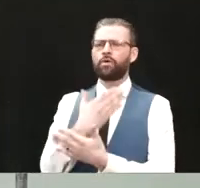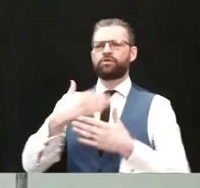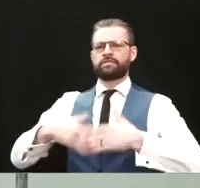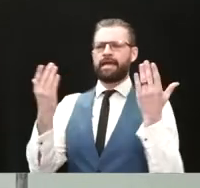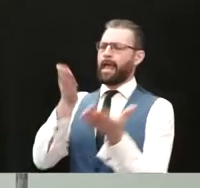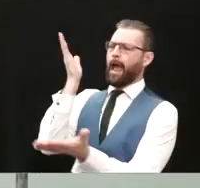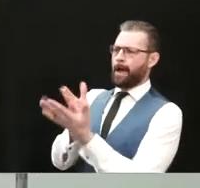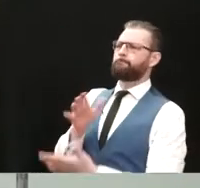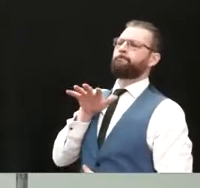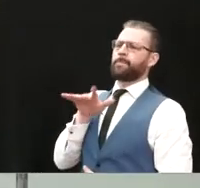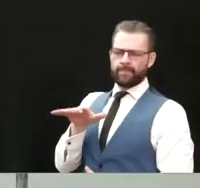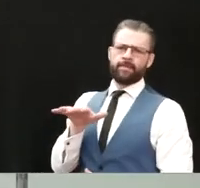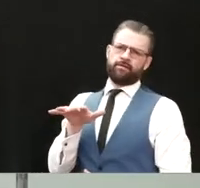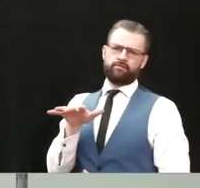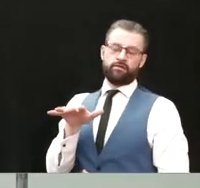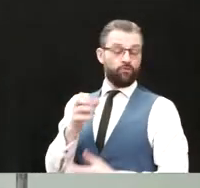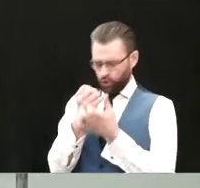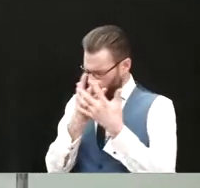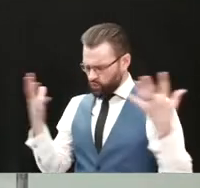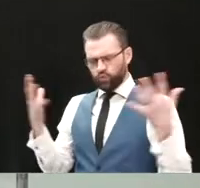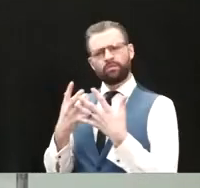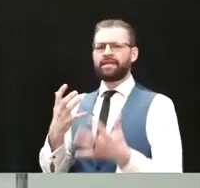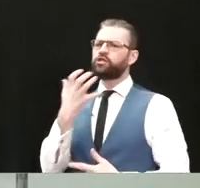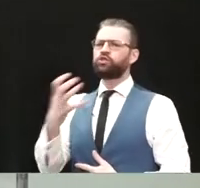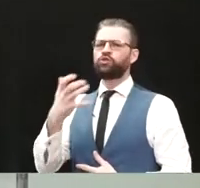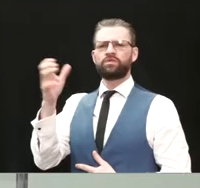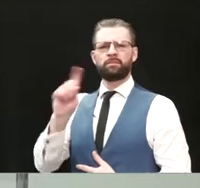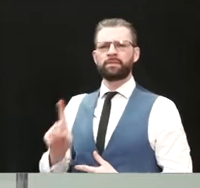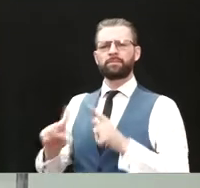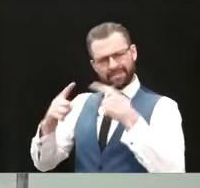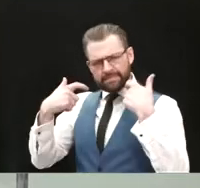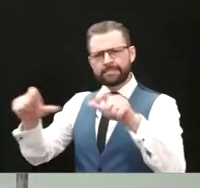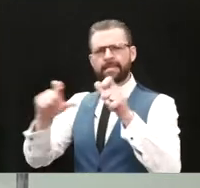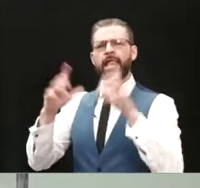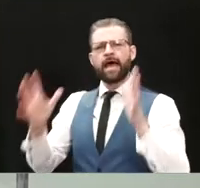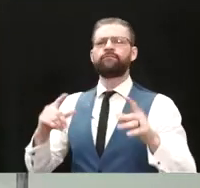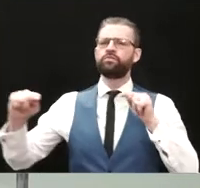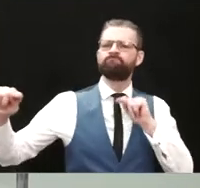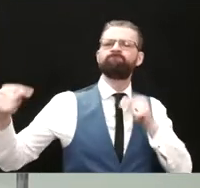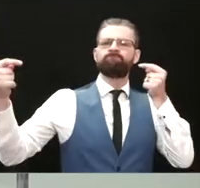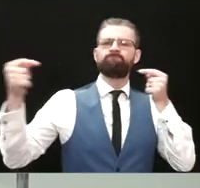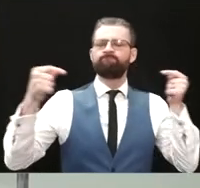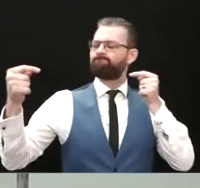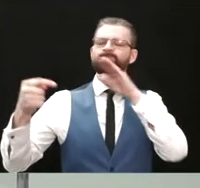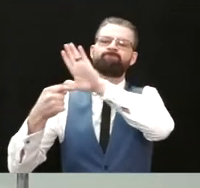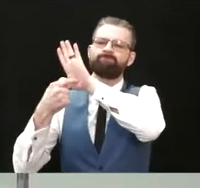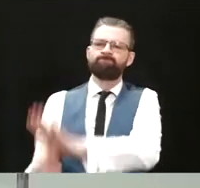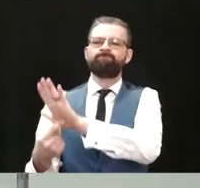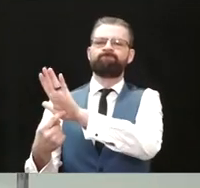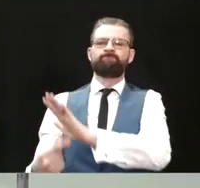reality too, for too many Jewish people, that must be confronted and defeated.